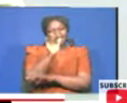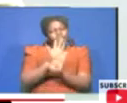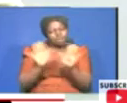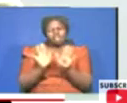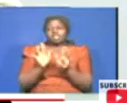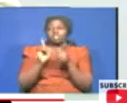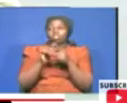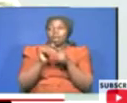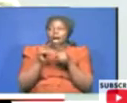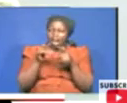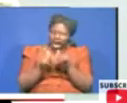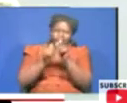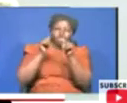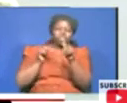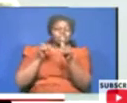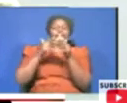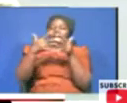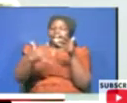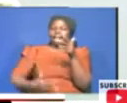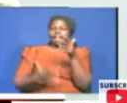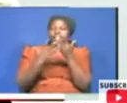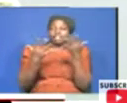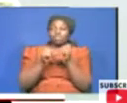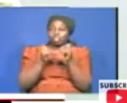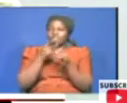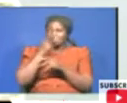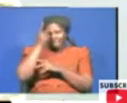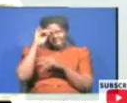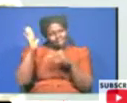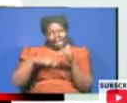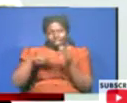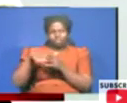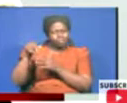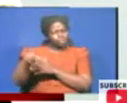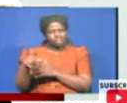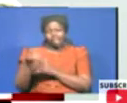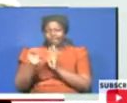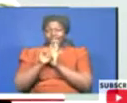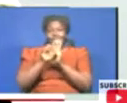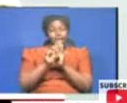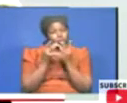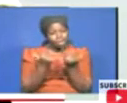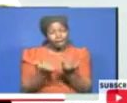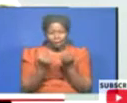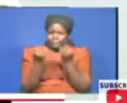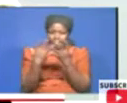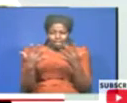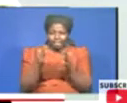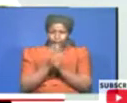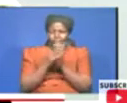avoid so many things which parents are not able to provide. Mm-hmm. Like now, also the many things with their